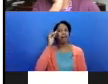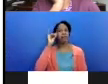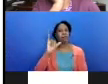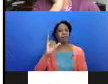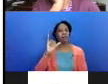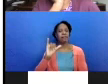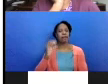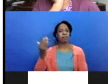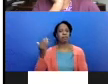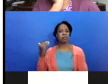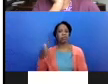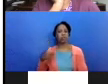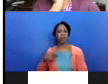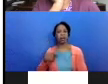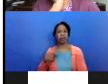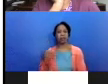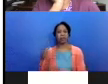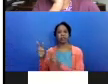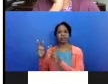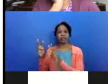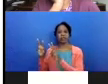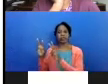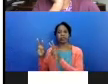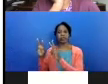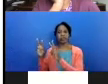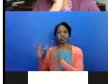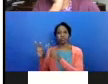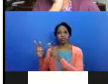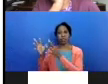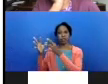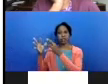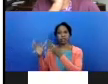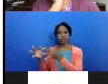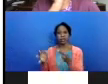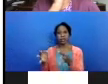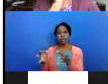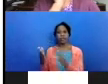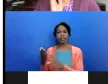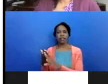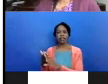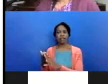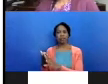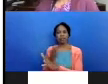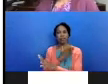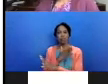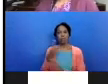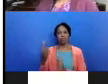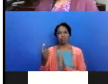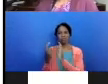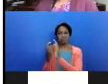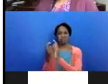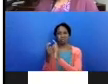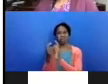And then I get introduced to Alan Jenkins' work and Michael White's work out of Australia. It's worth looking up for people who are